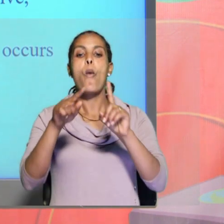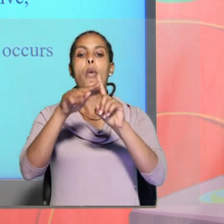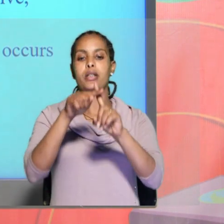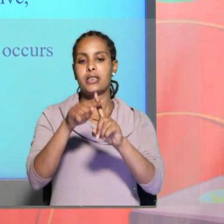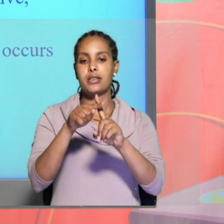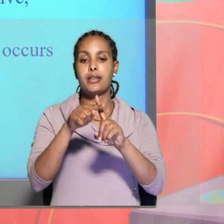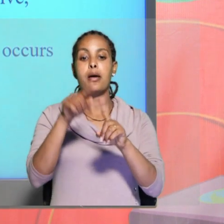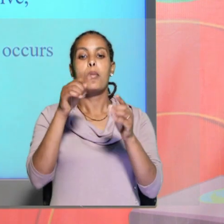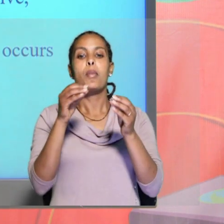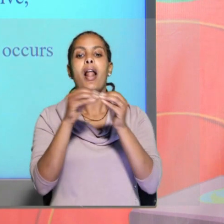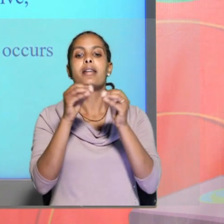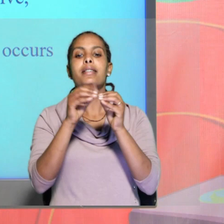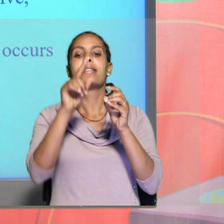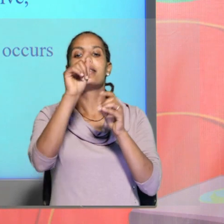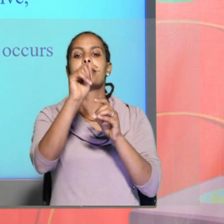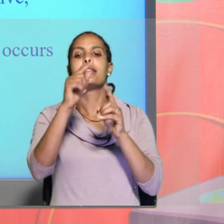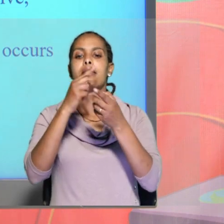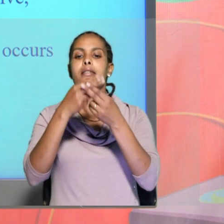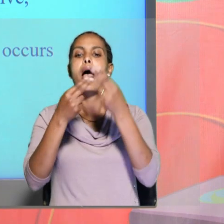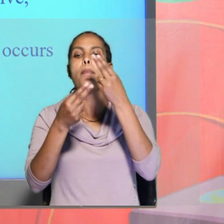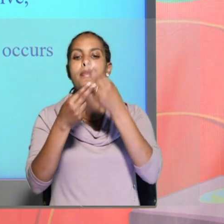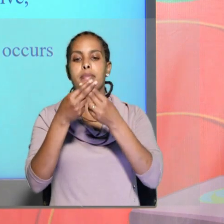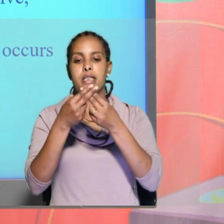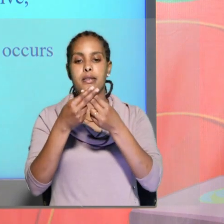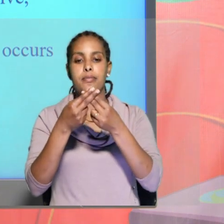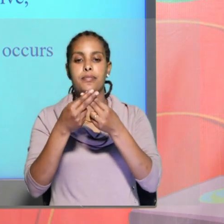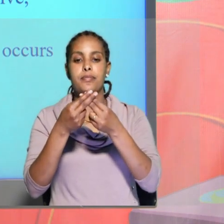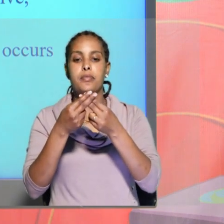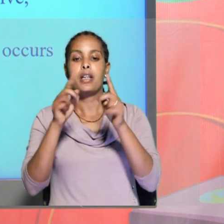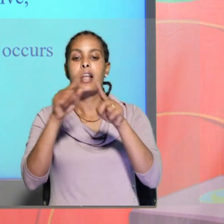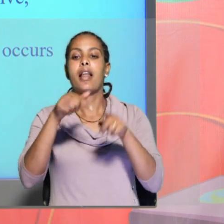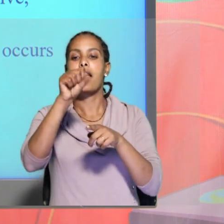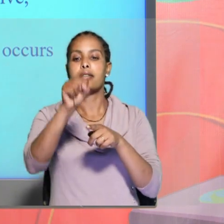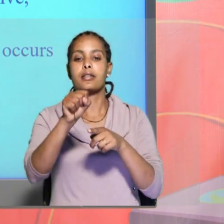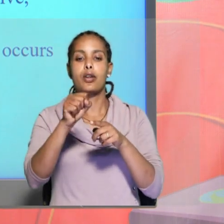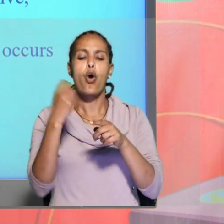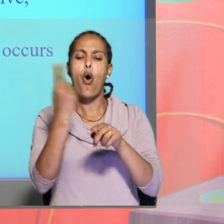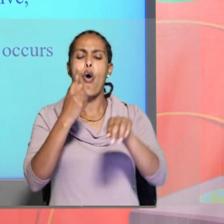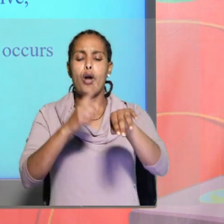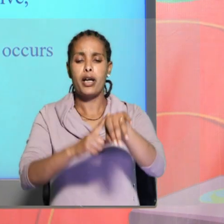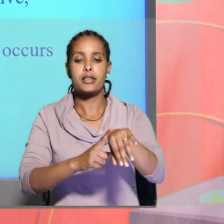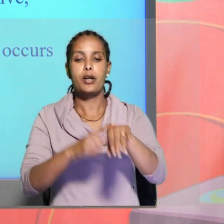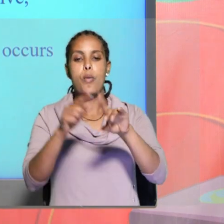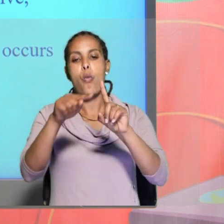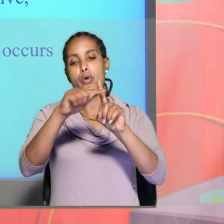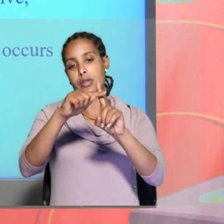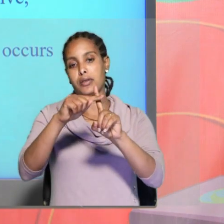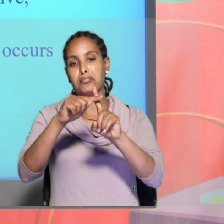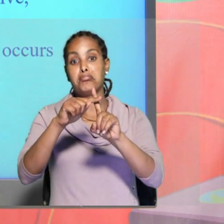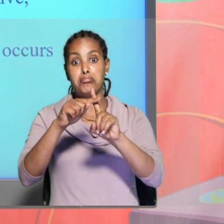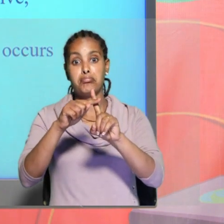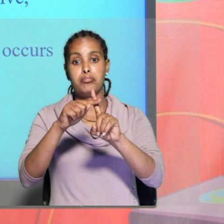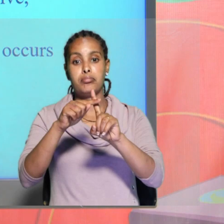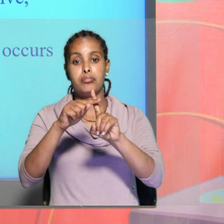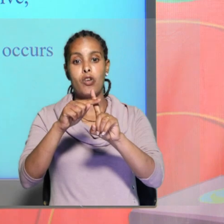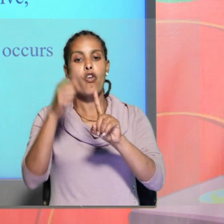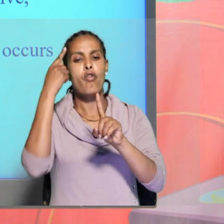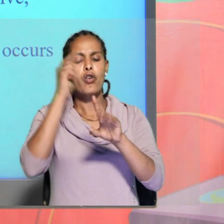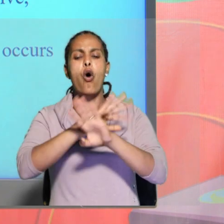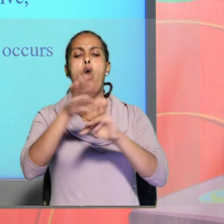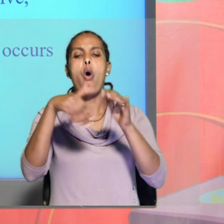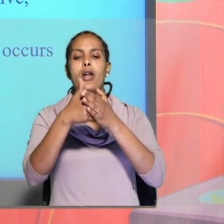plus T times delta S. Now this is always positive for